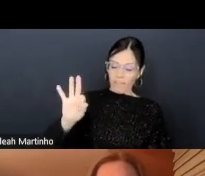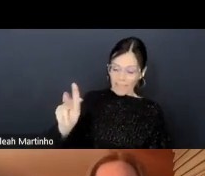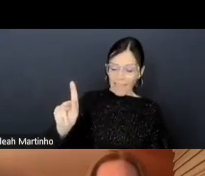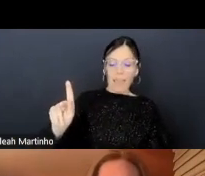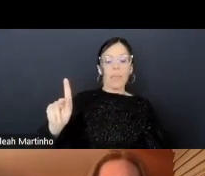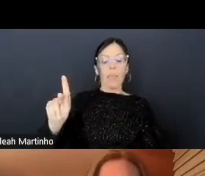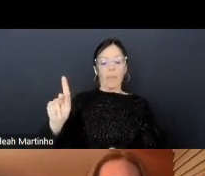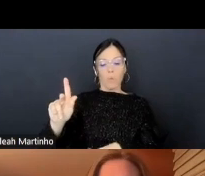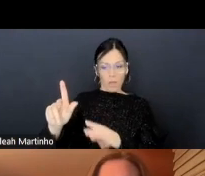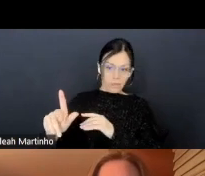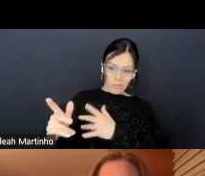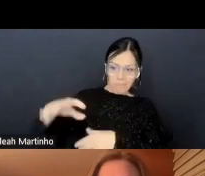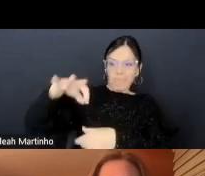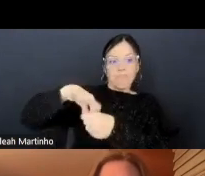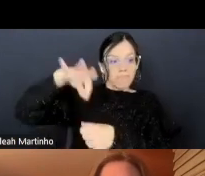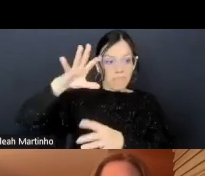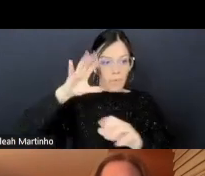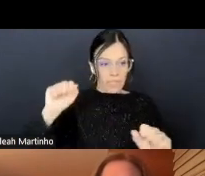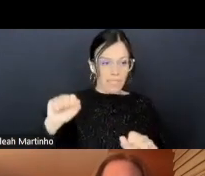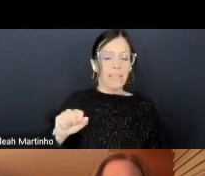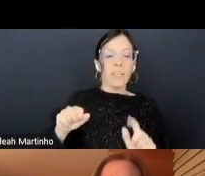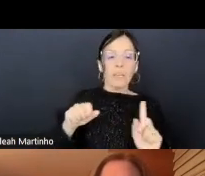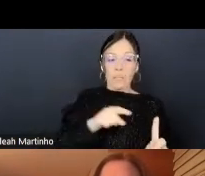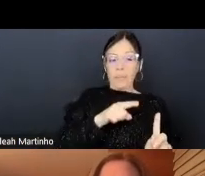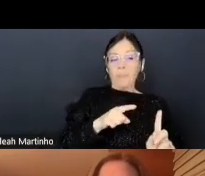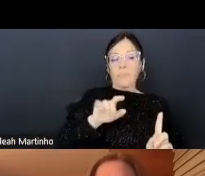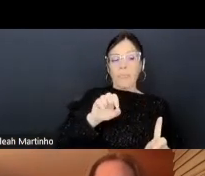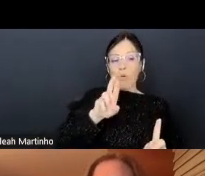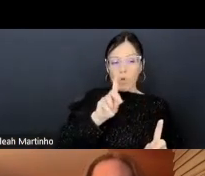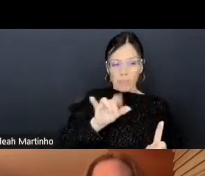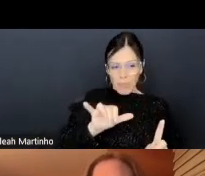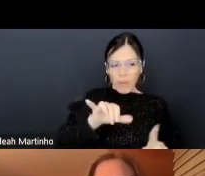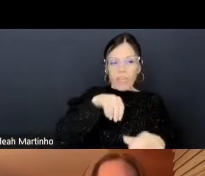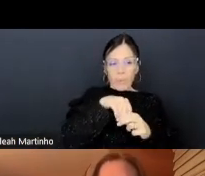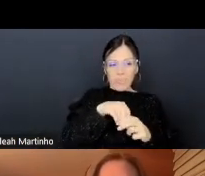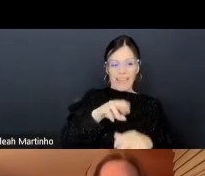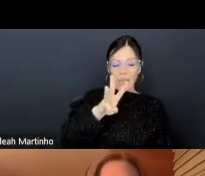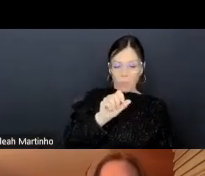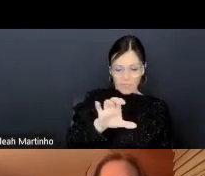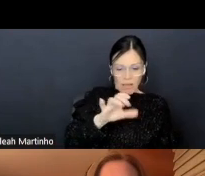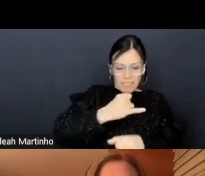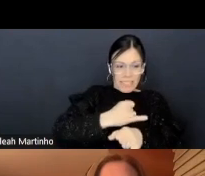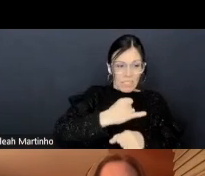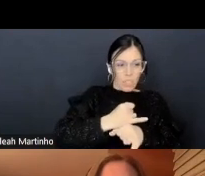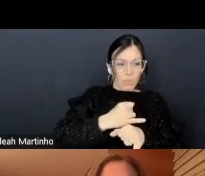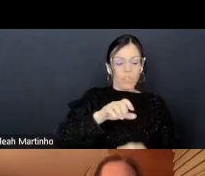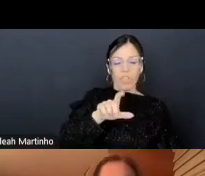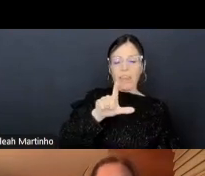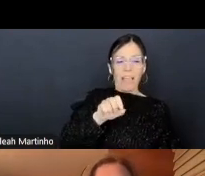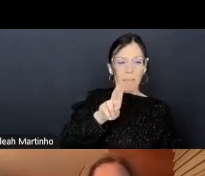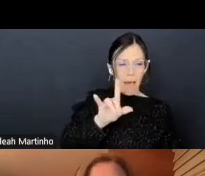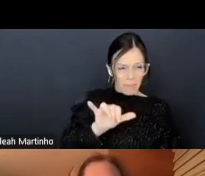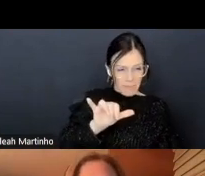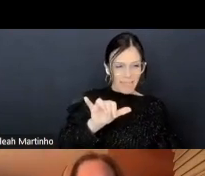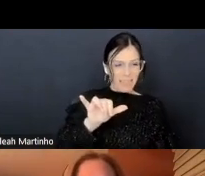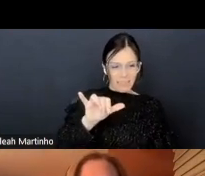lobotomized 20 years earlier and was living full time in a wisconsin institution also